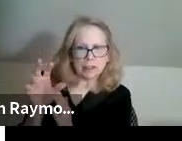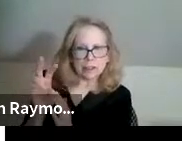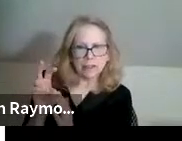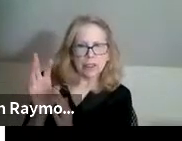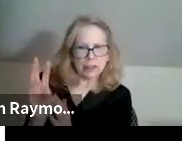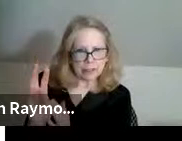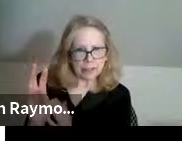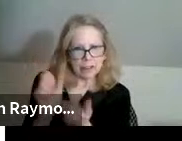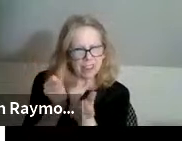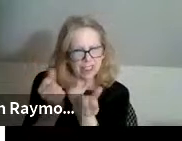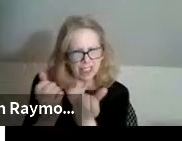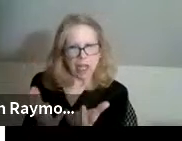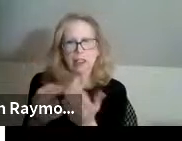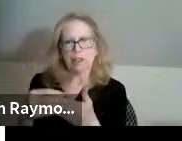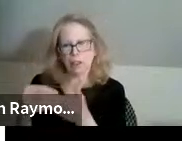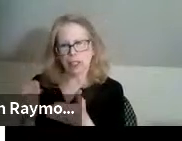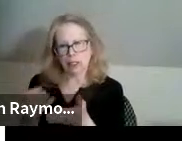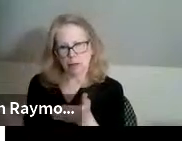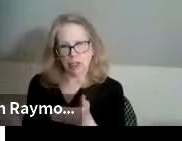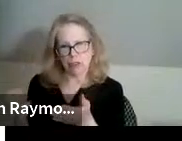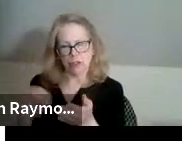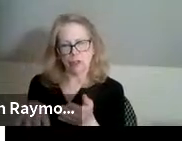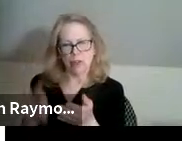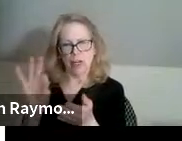guidance materials, which are found at